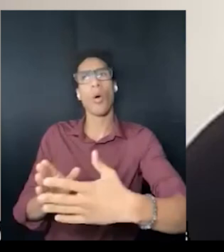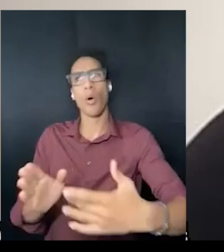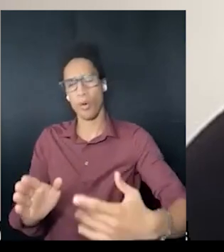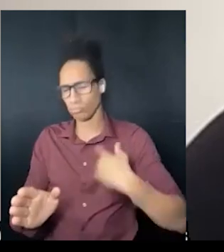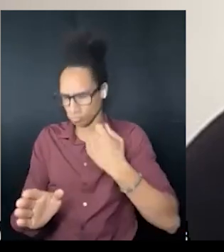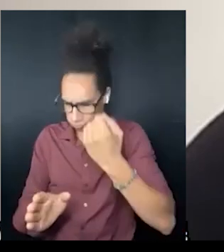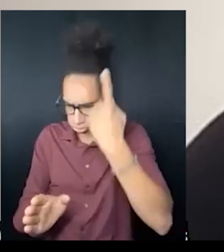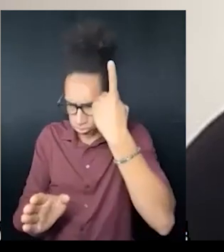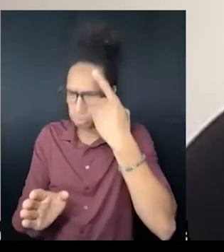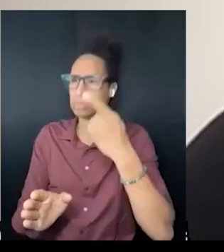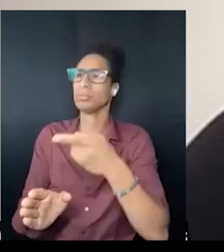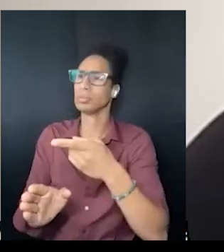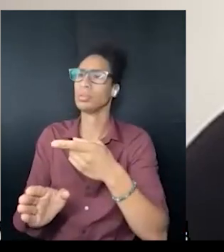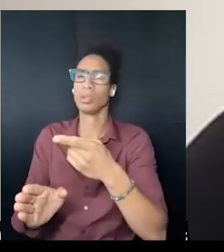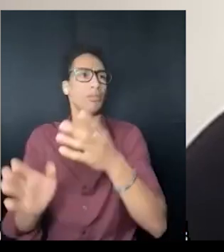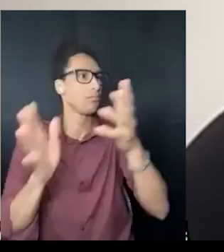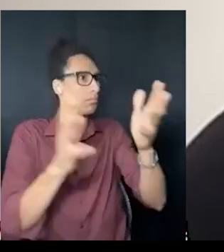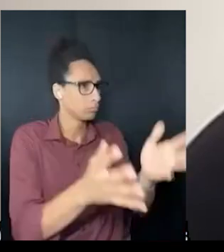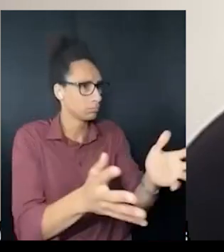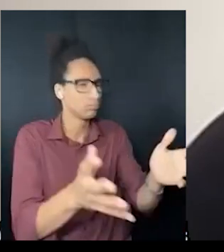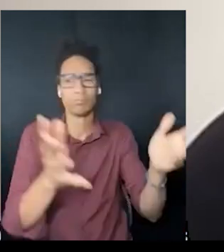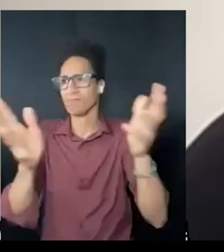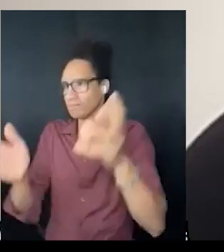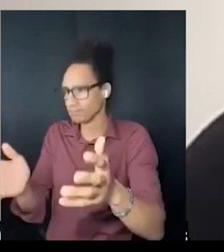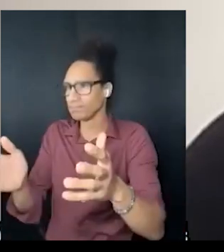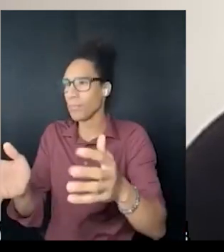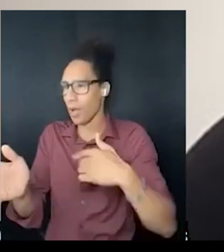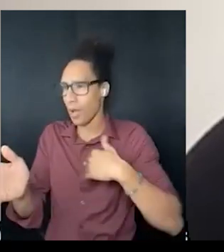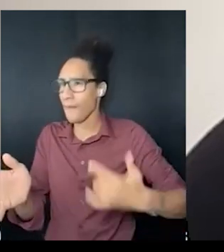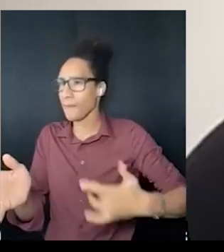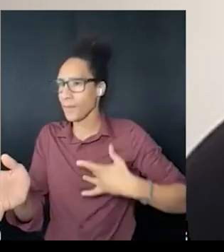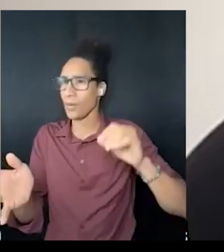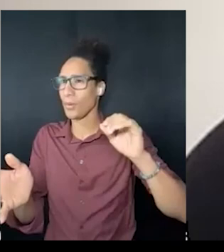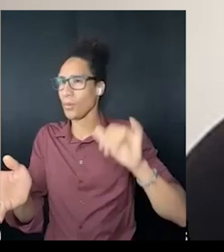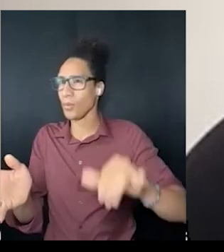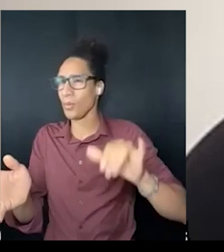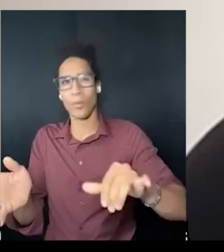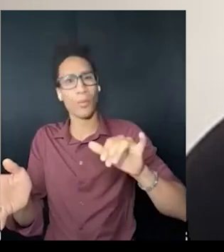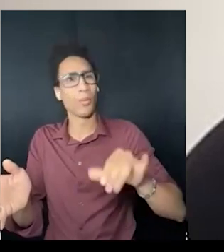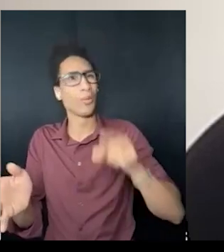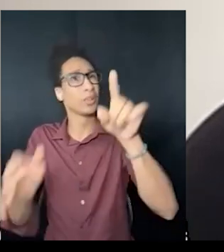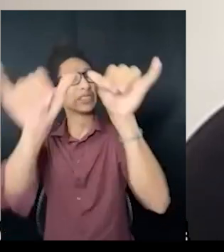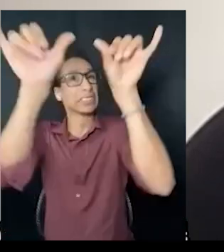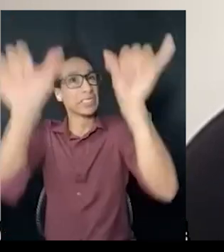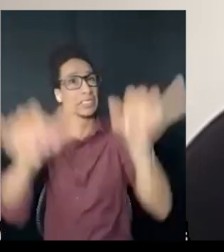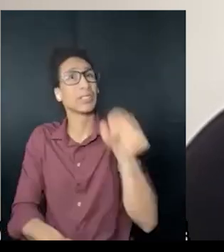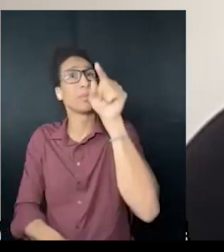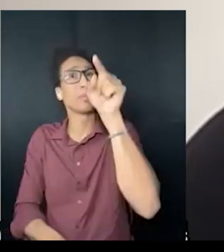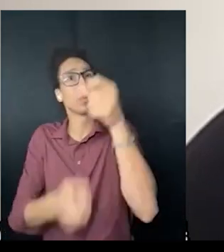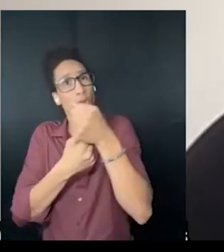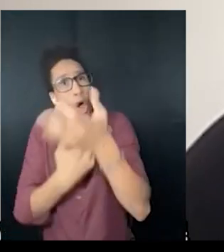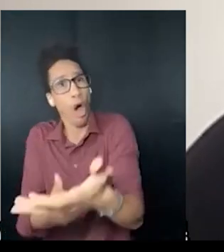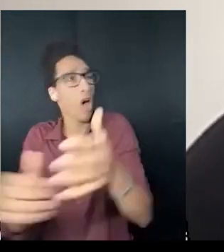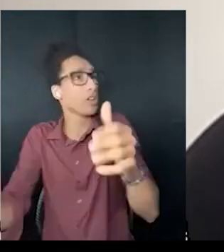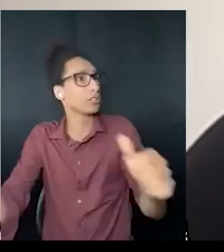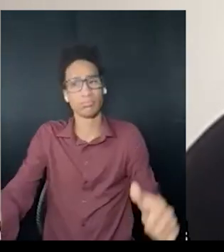and started to believe that there was a system that was pitting them against each other, essentially. And that to tell